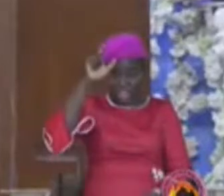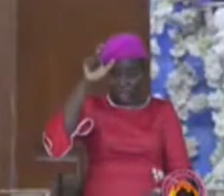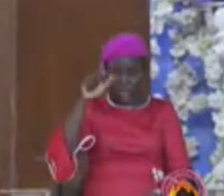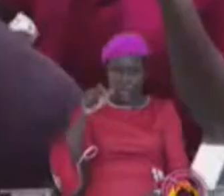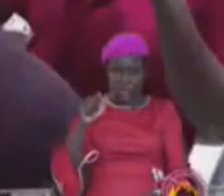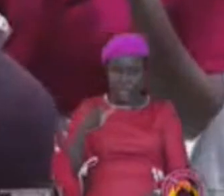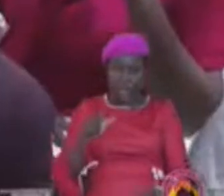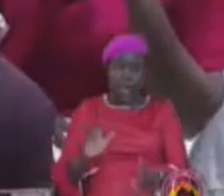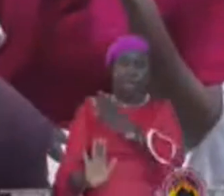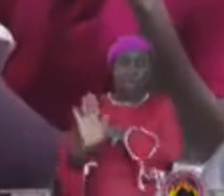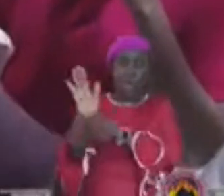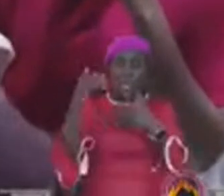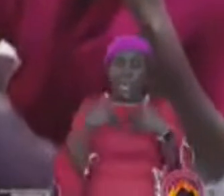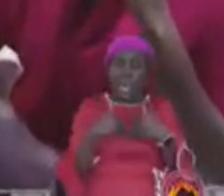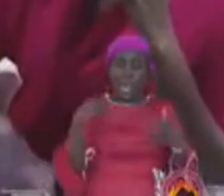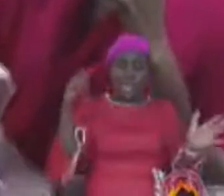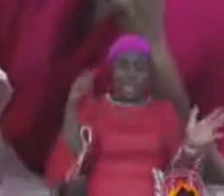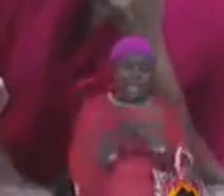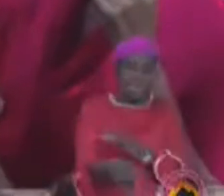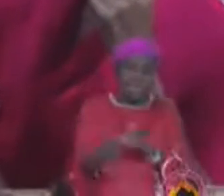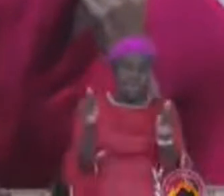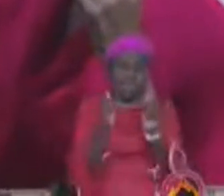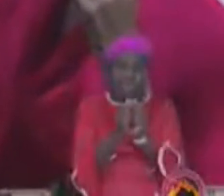God has killed with famine before.